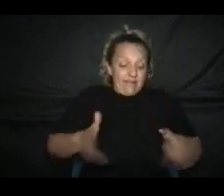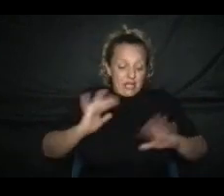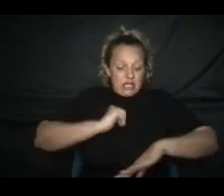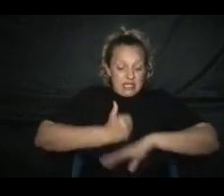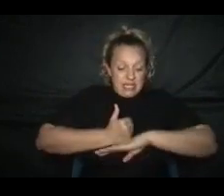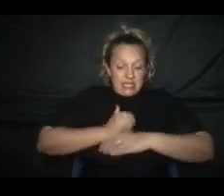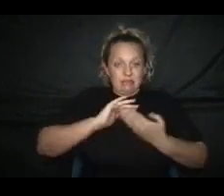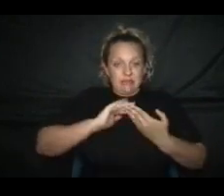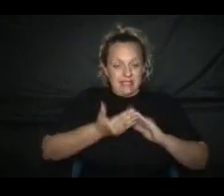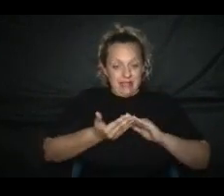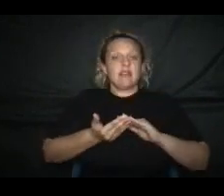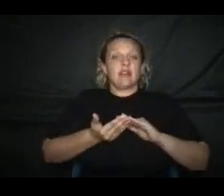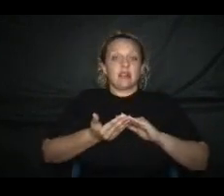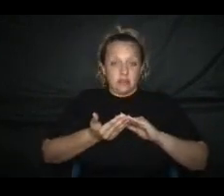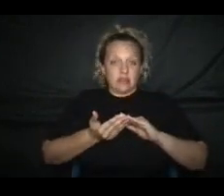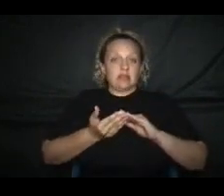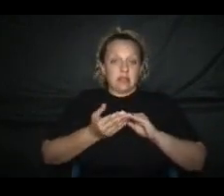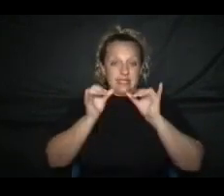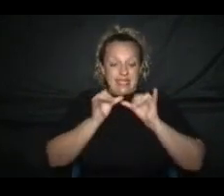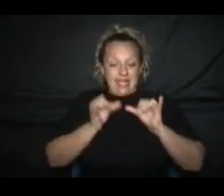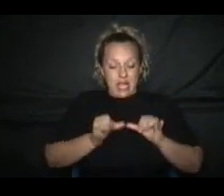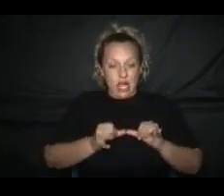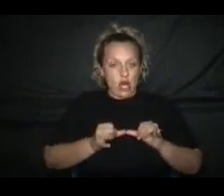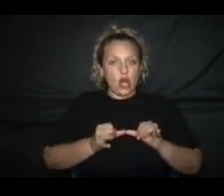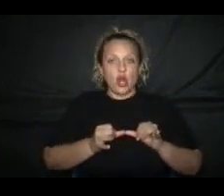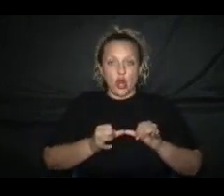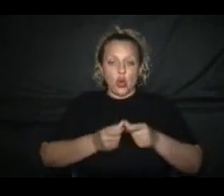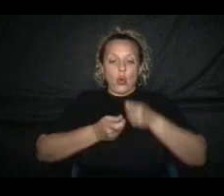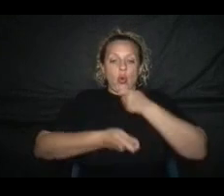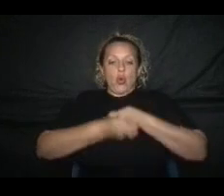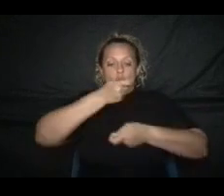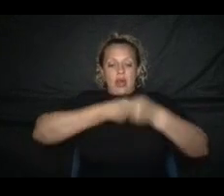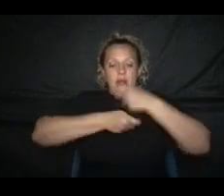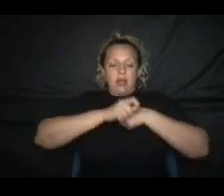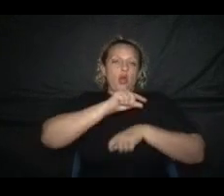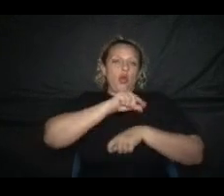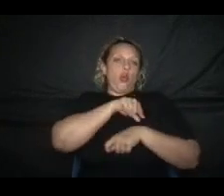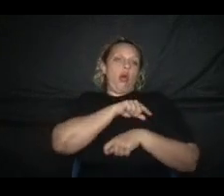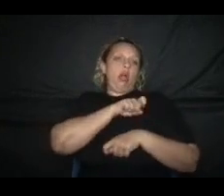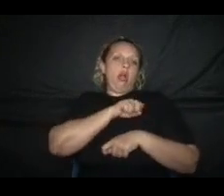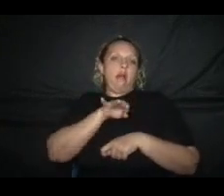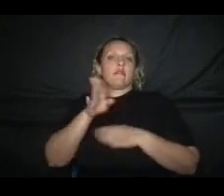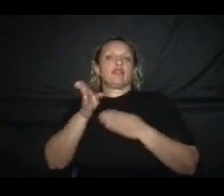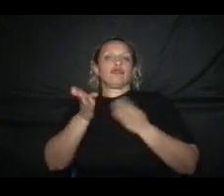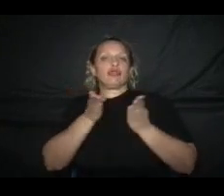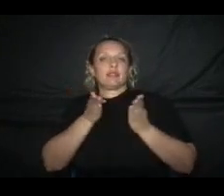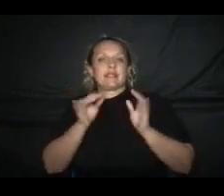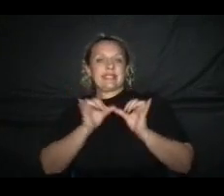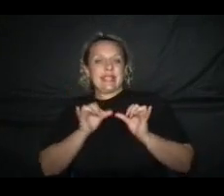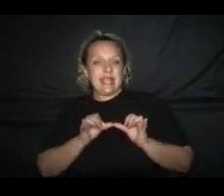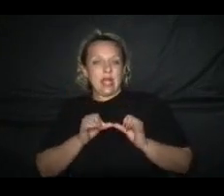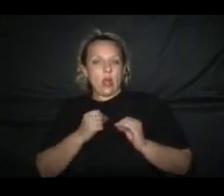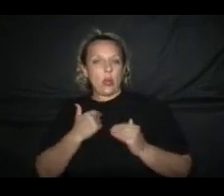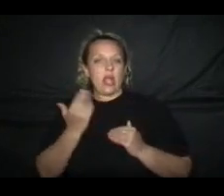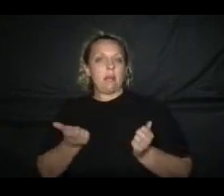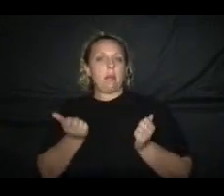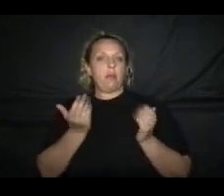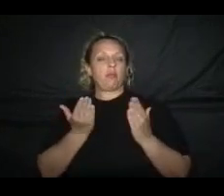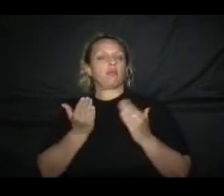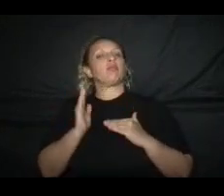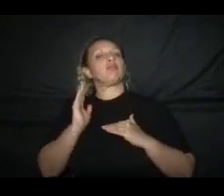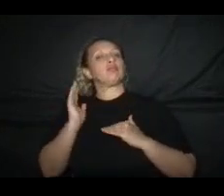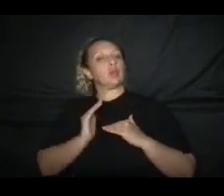service standard goes away and it's replaced by these quality of service standards, which promote slower speed. So one of those